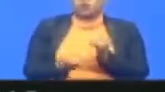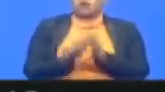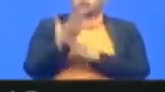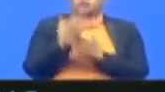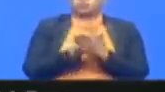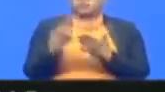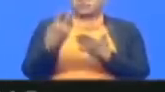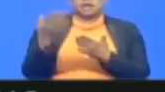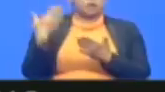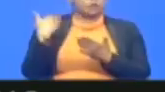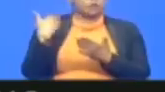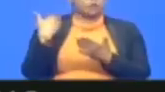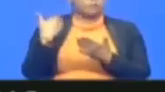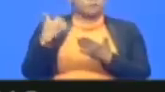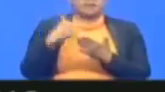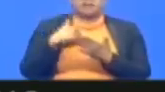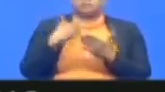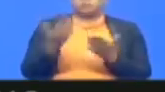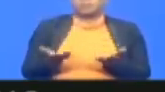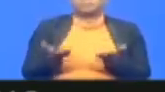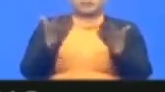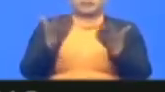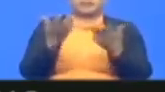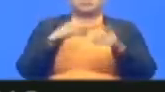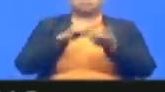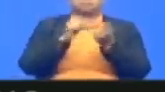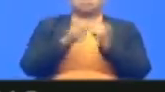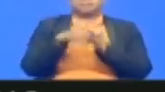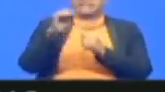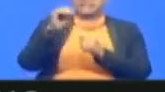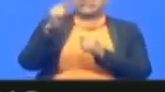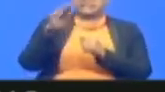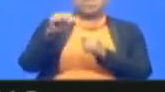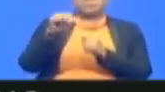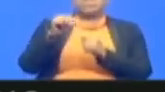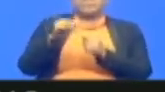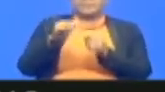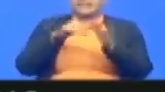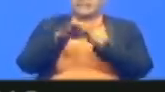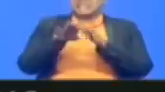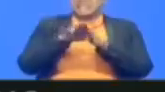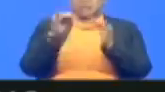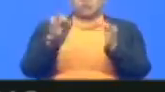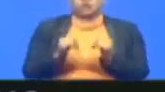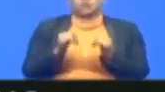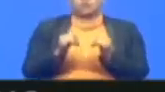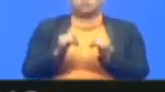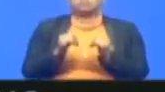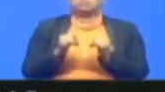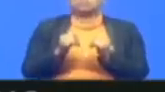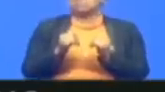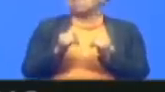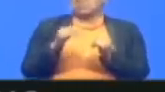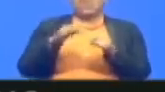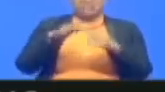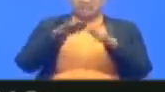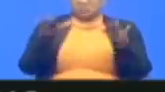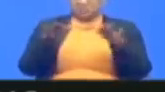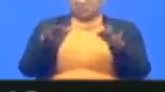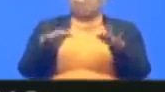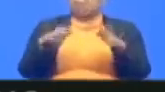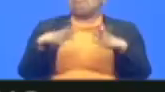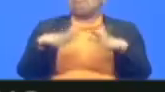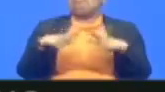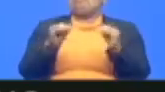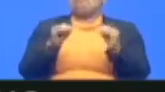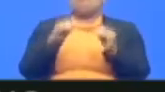2 weeks ago, banks had to upgrade and reconfigure ATMs. Accessing the new currency notes over the counter is yet to pick up, as much other various